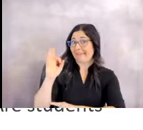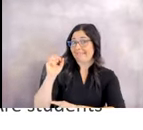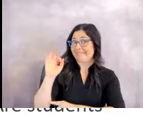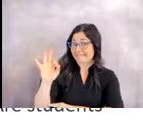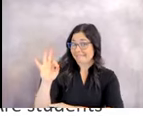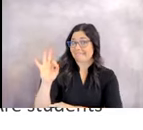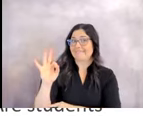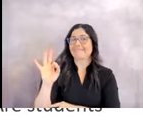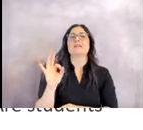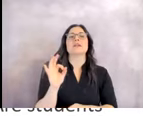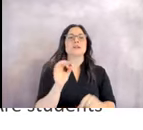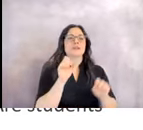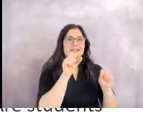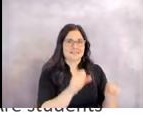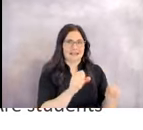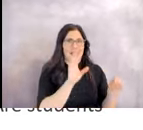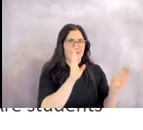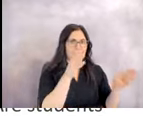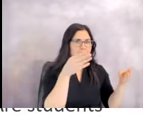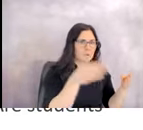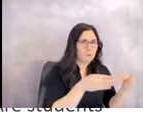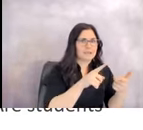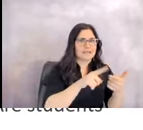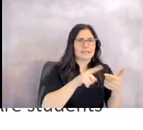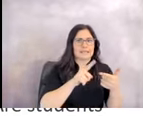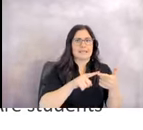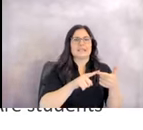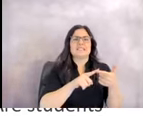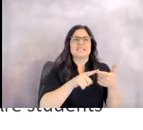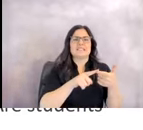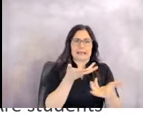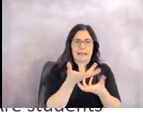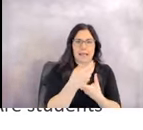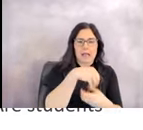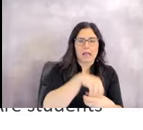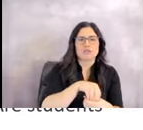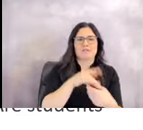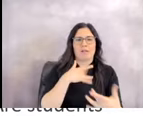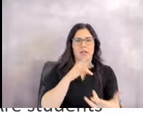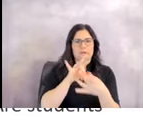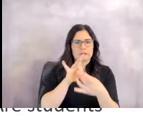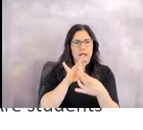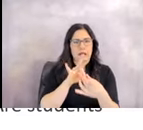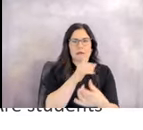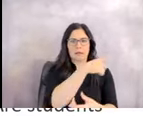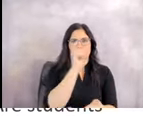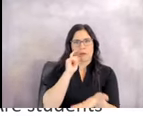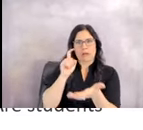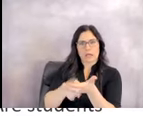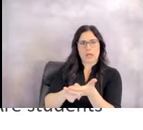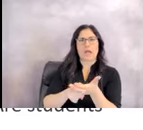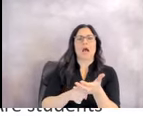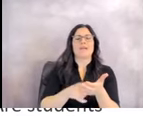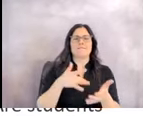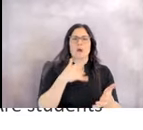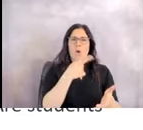directed, focused, nurtured, engaged, connected, and valued. First of all, they were directed, meaning that the students had a goal and they